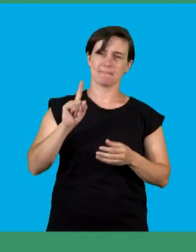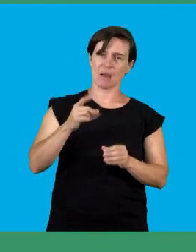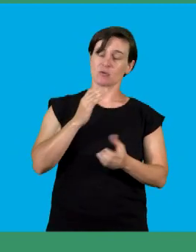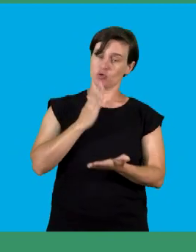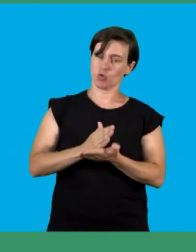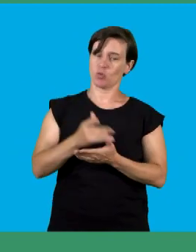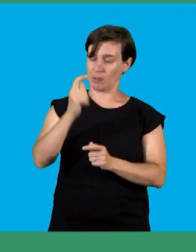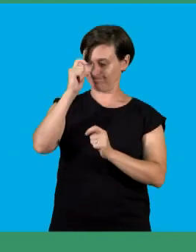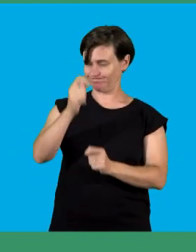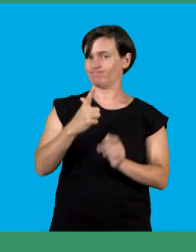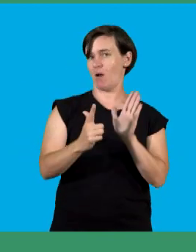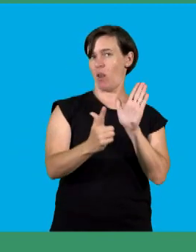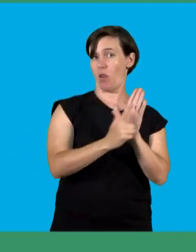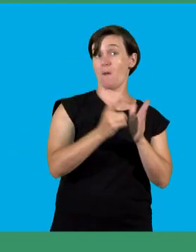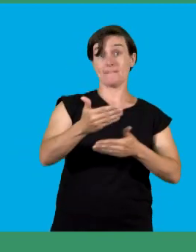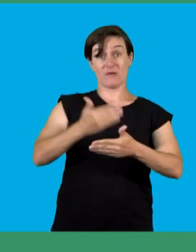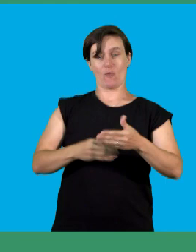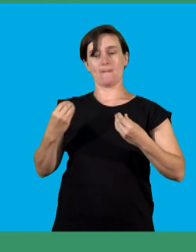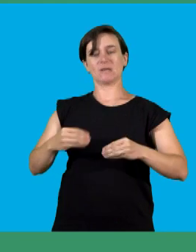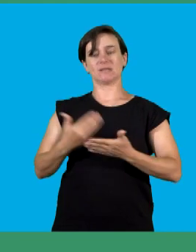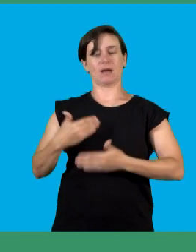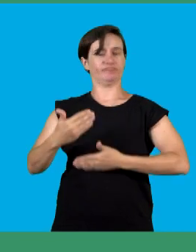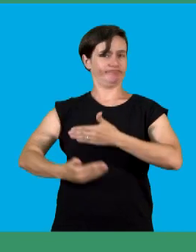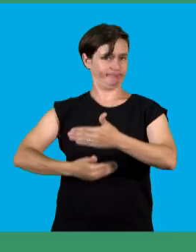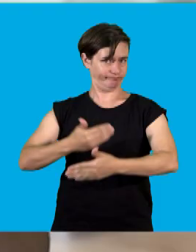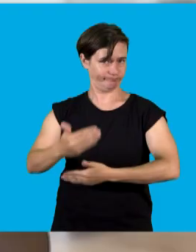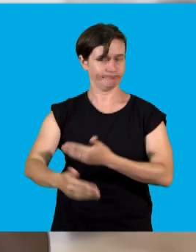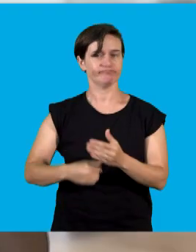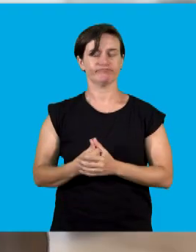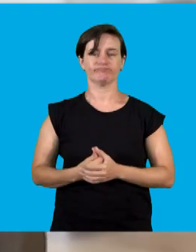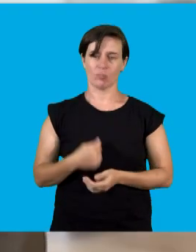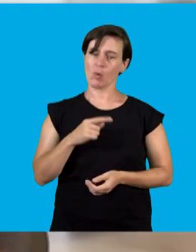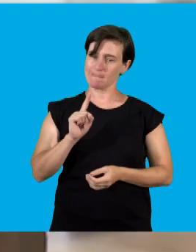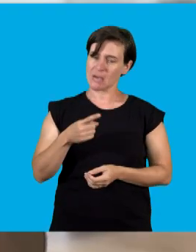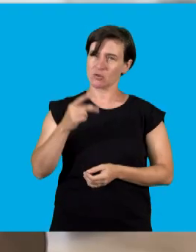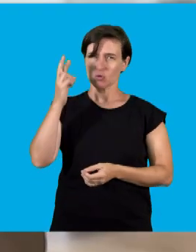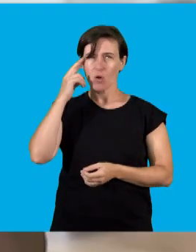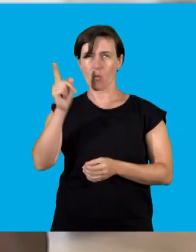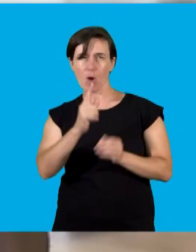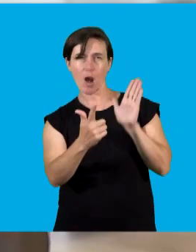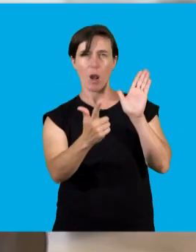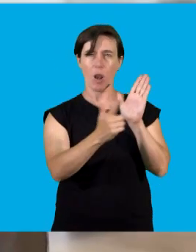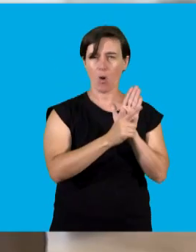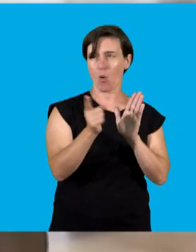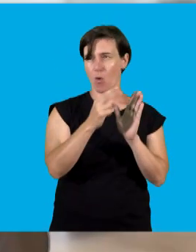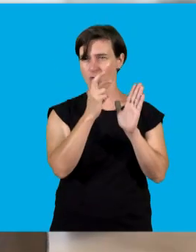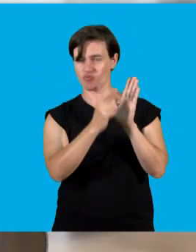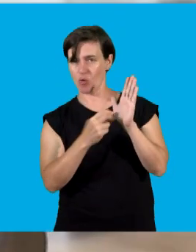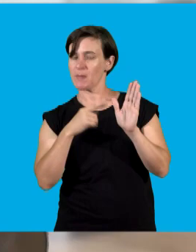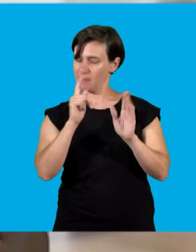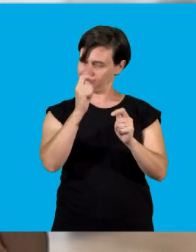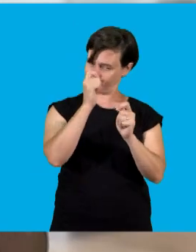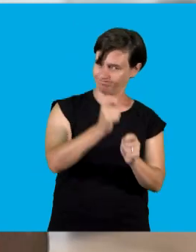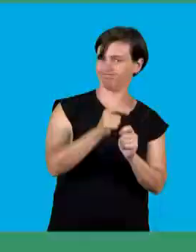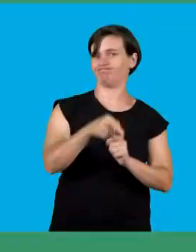with before the business can start operating. So before you start operating, there are certain legislations or legal documents that one needs